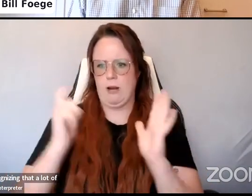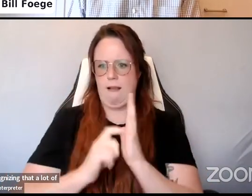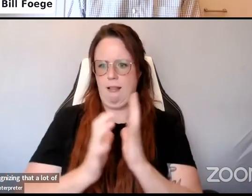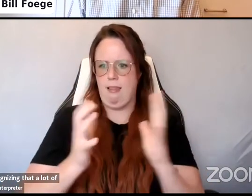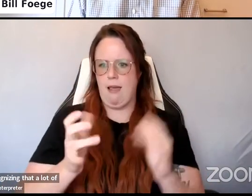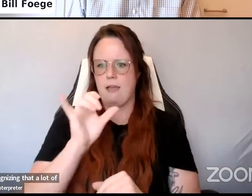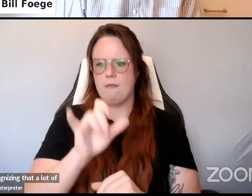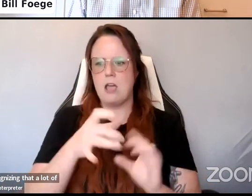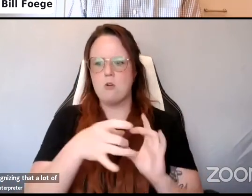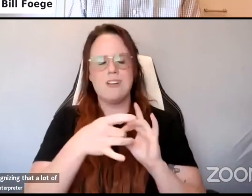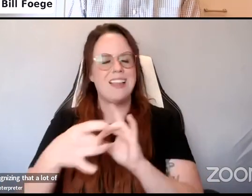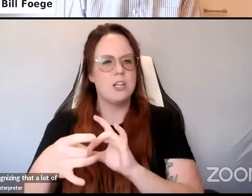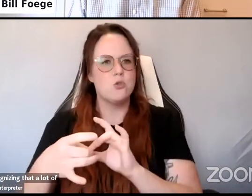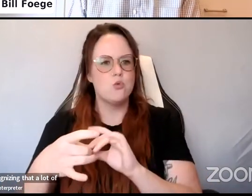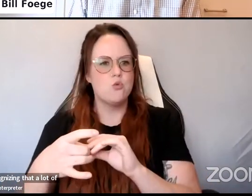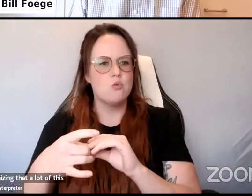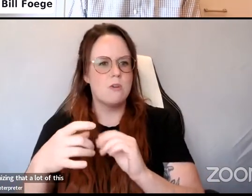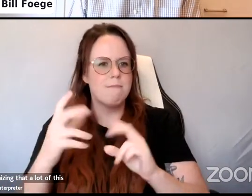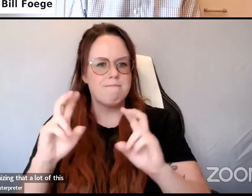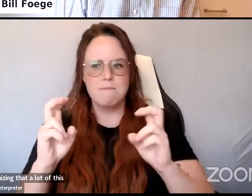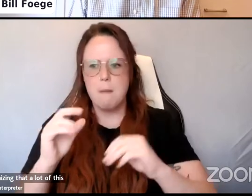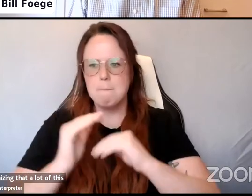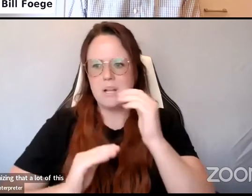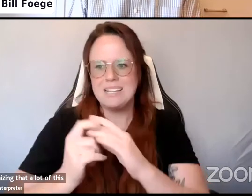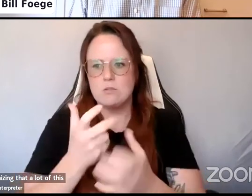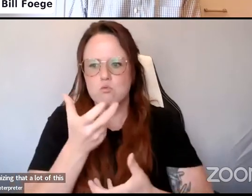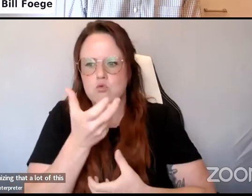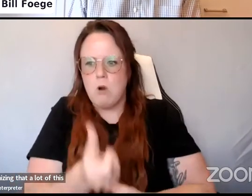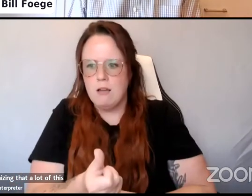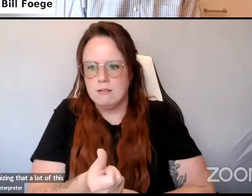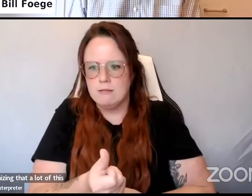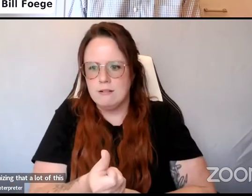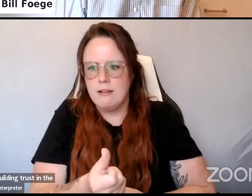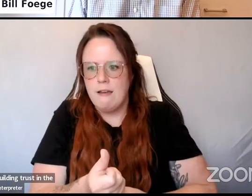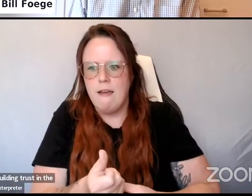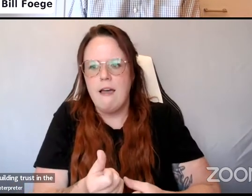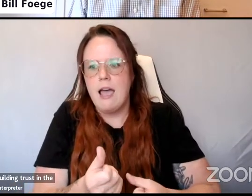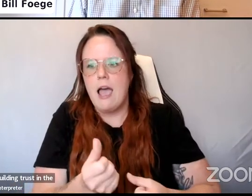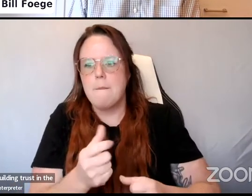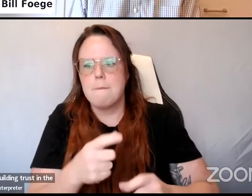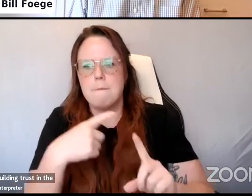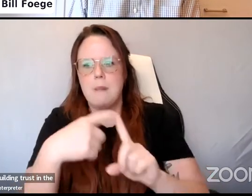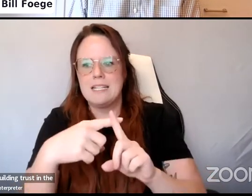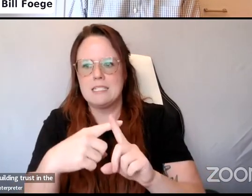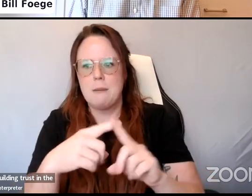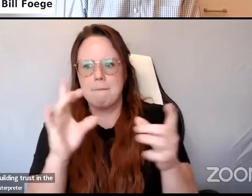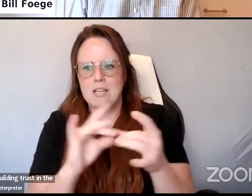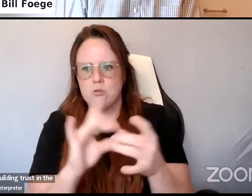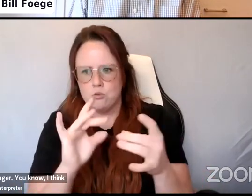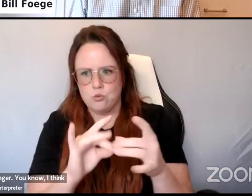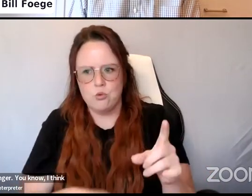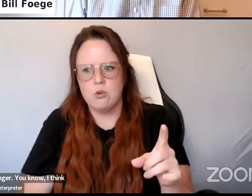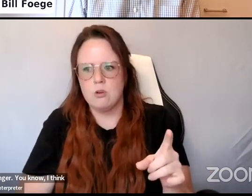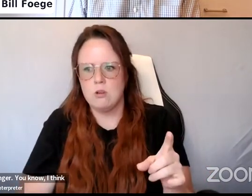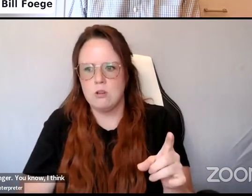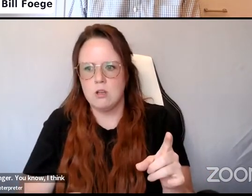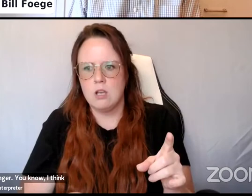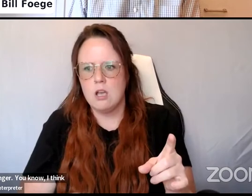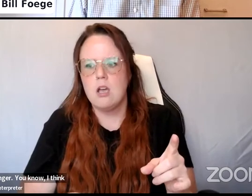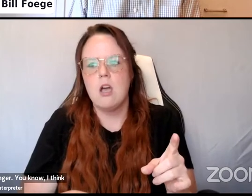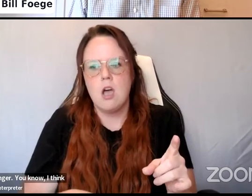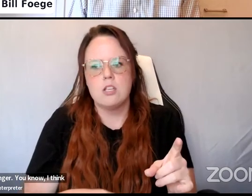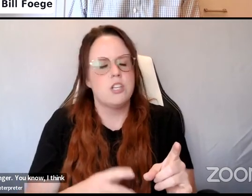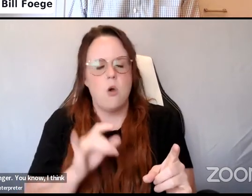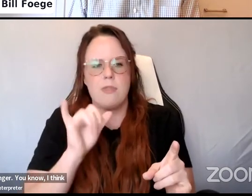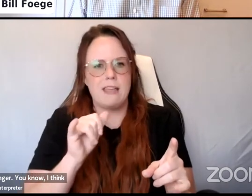about building trust and building trust in the message as well as in the messenger you know I think that's where some of the ability to